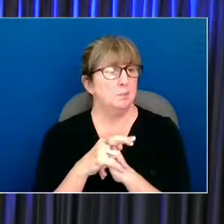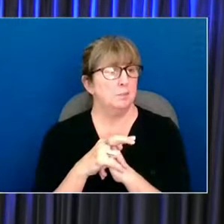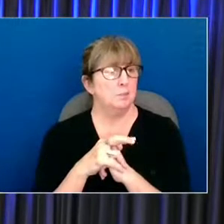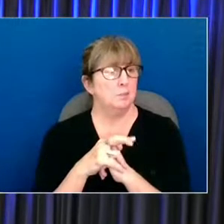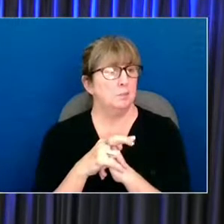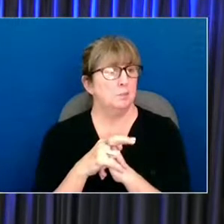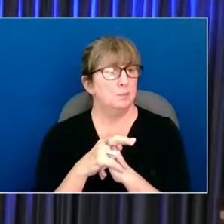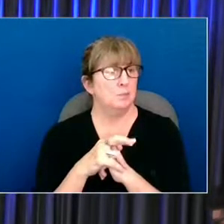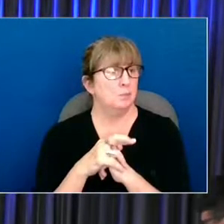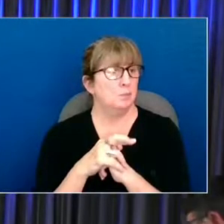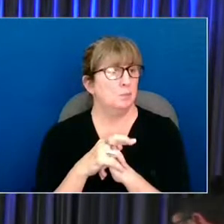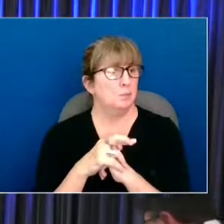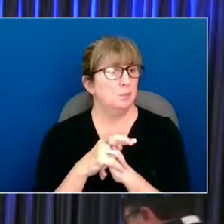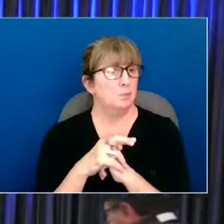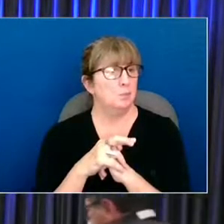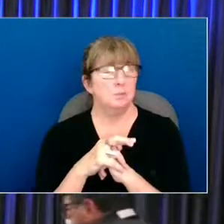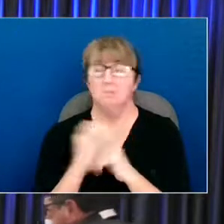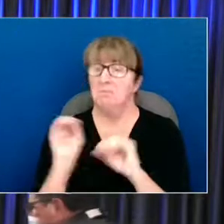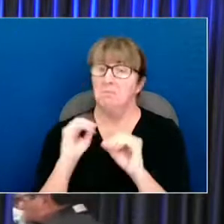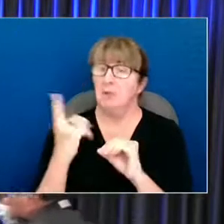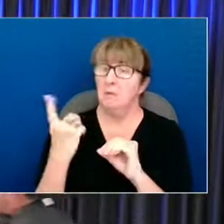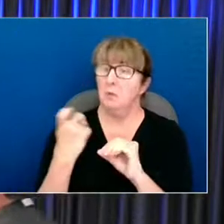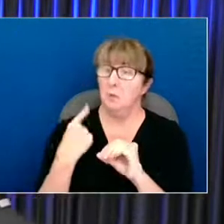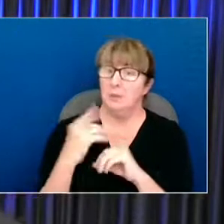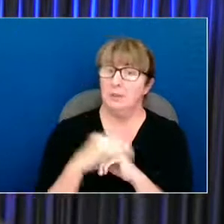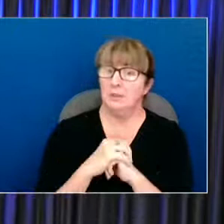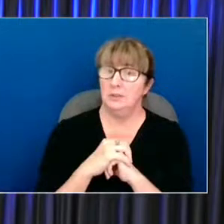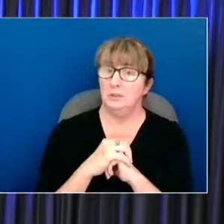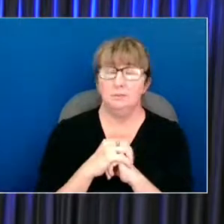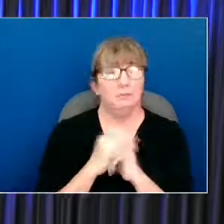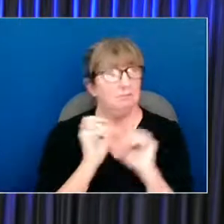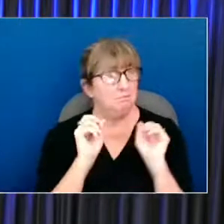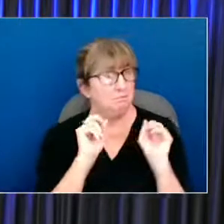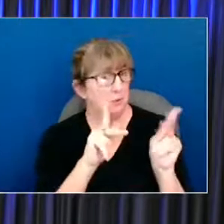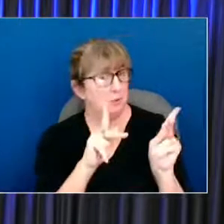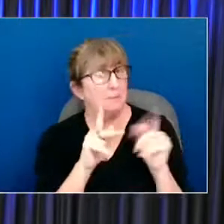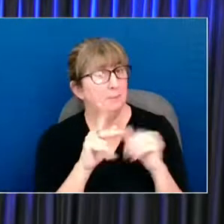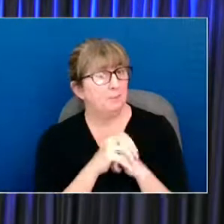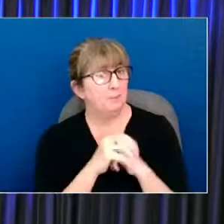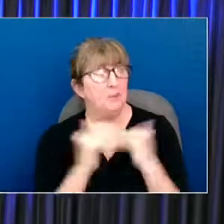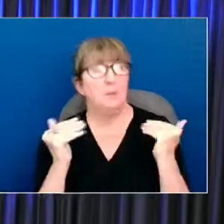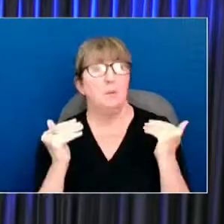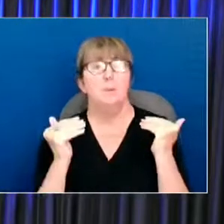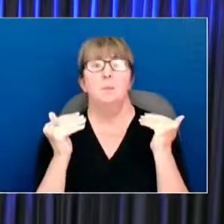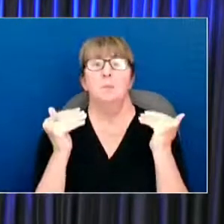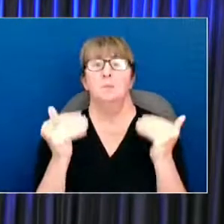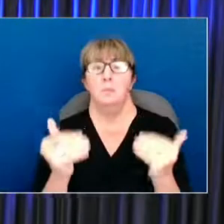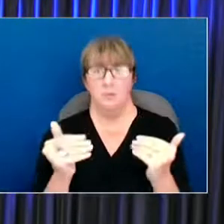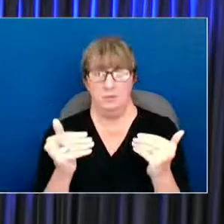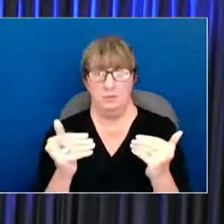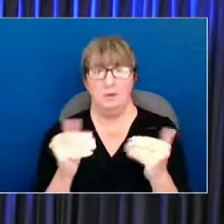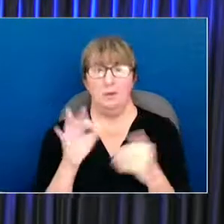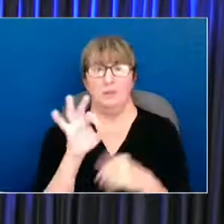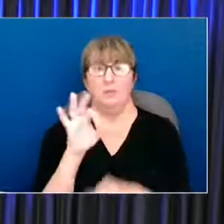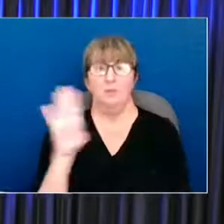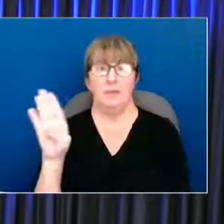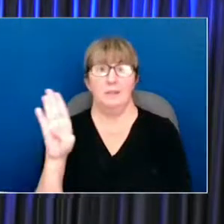No questions for me. Thank you, Alvaro. All right, so moving on to the Facebook